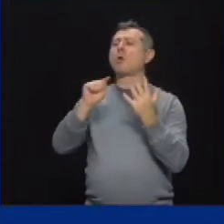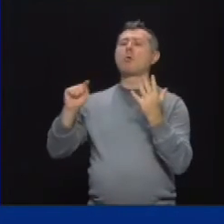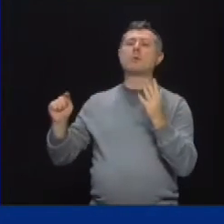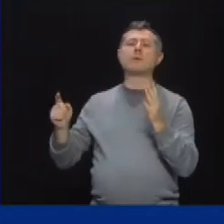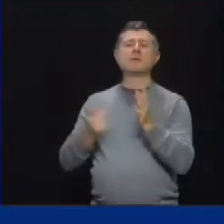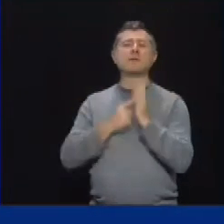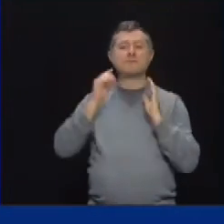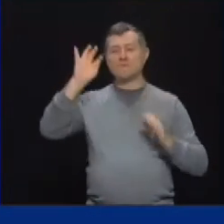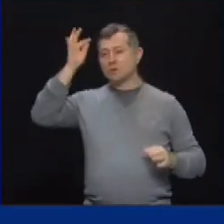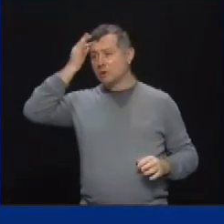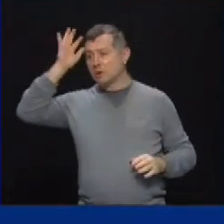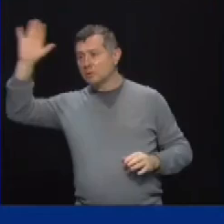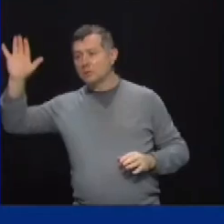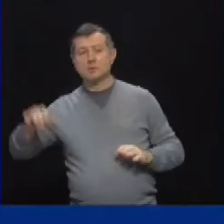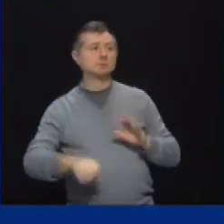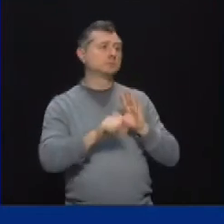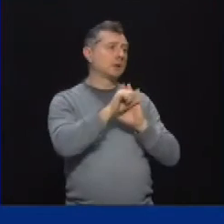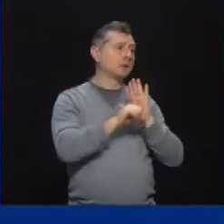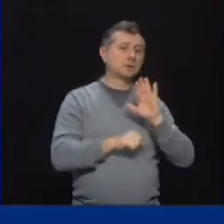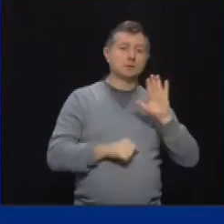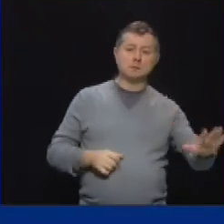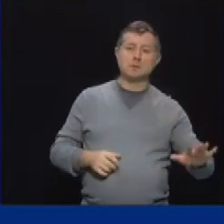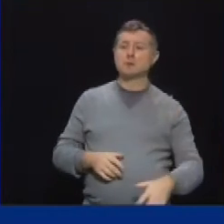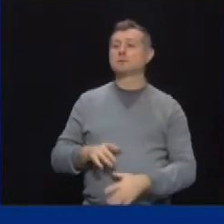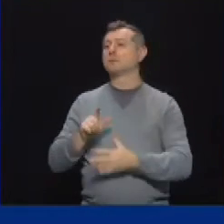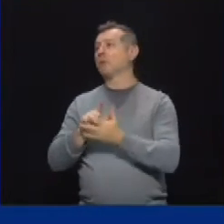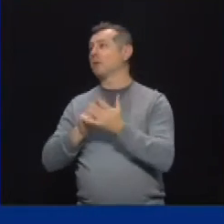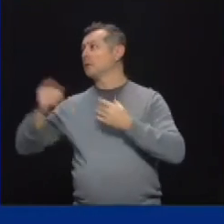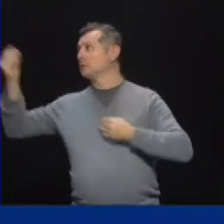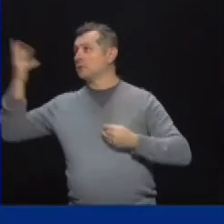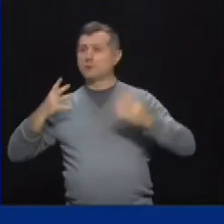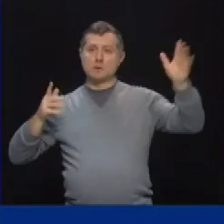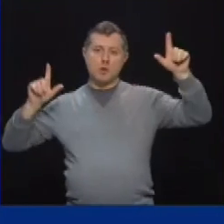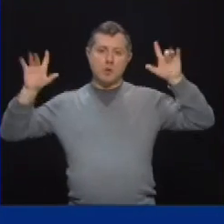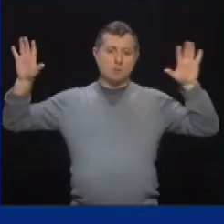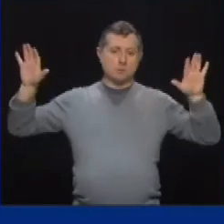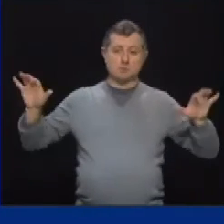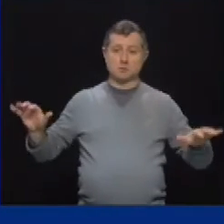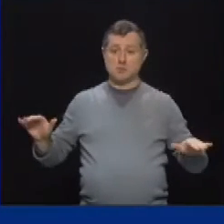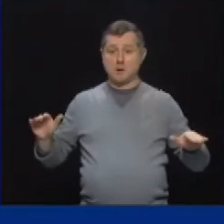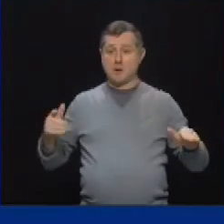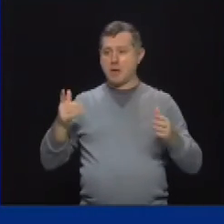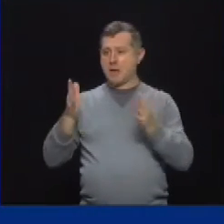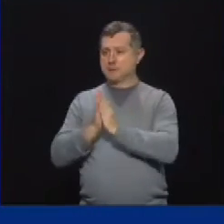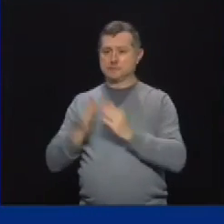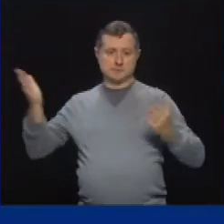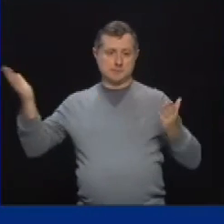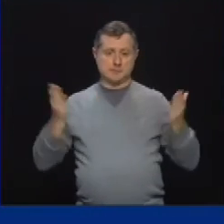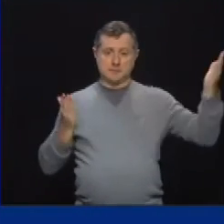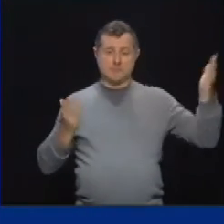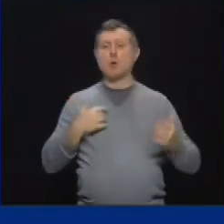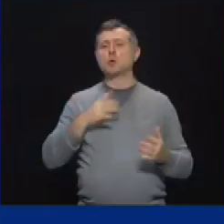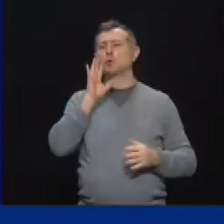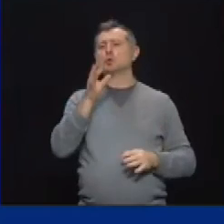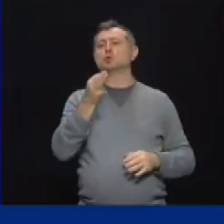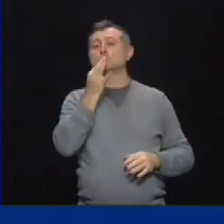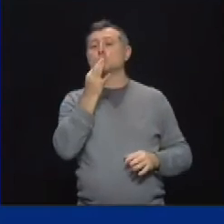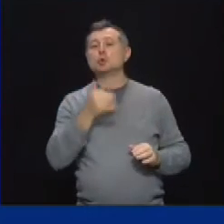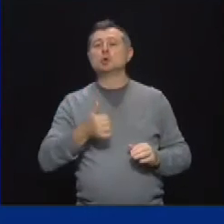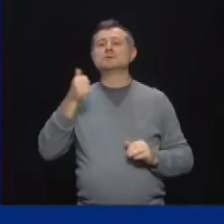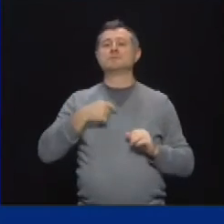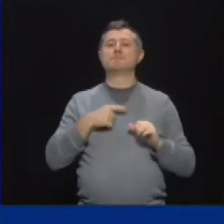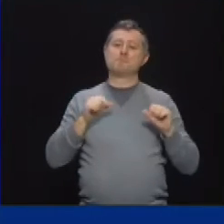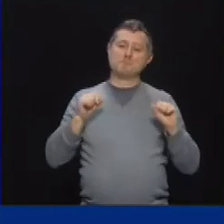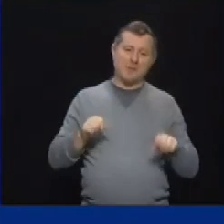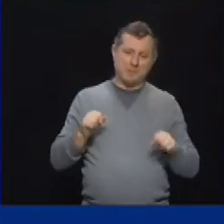So I've already asked the question, what is the timetable, the shortest timetable that we can follow to get this done legally